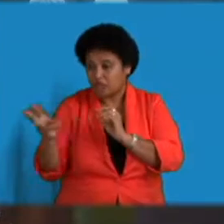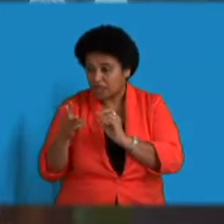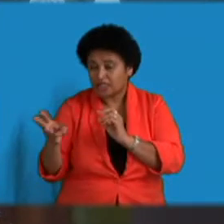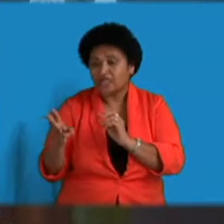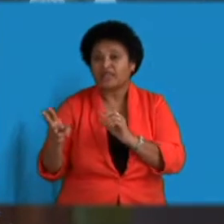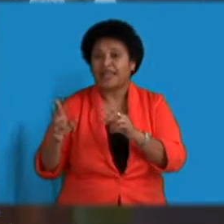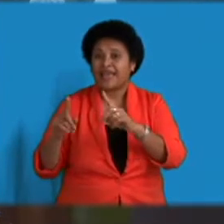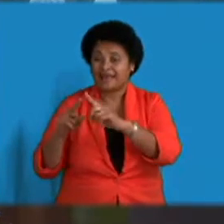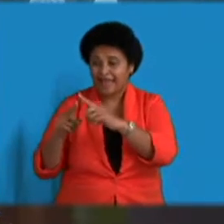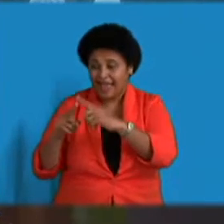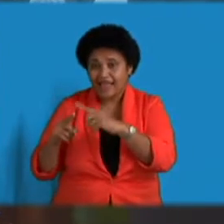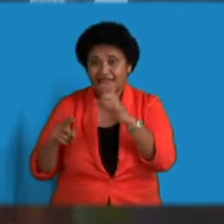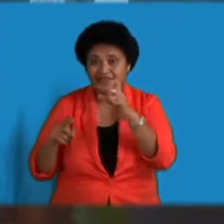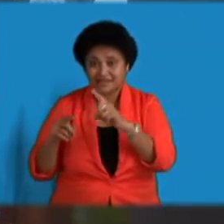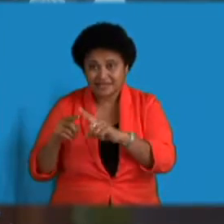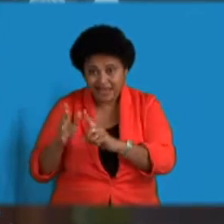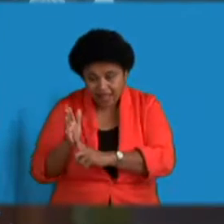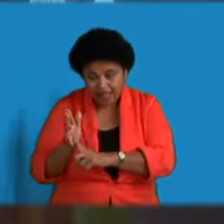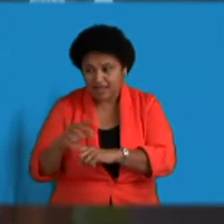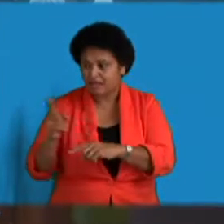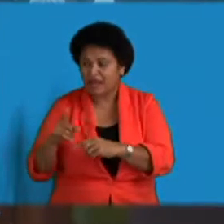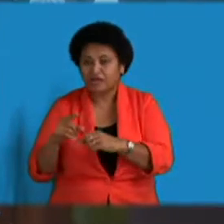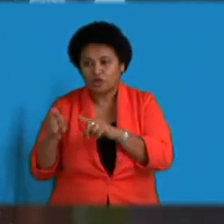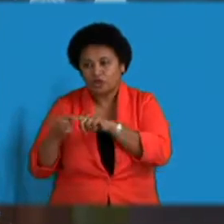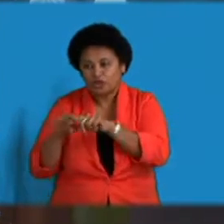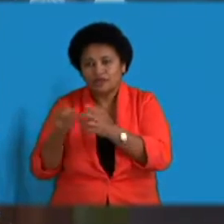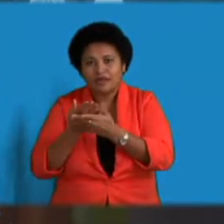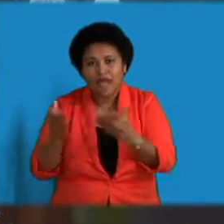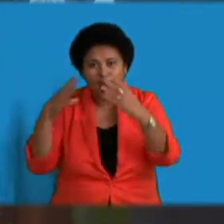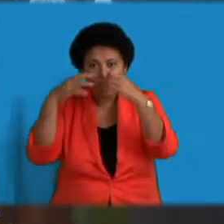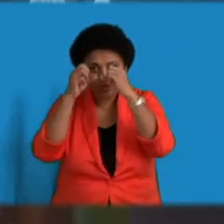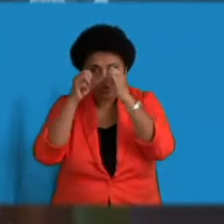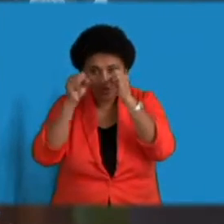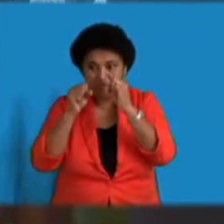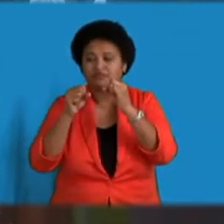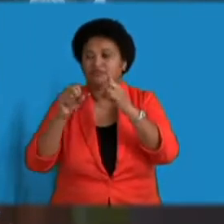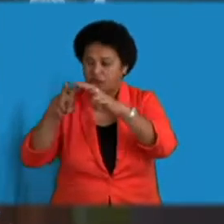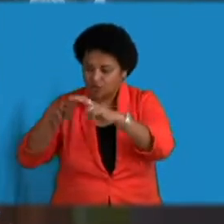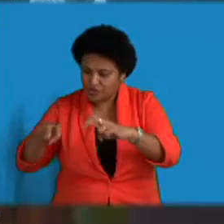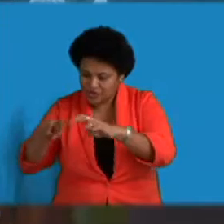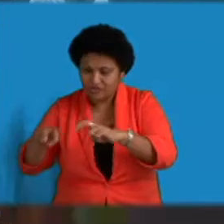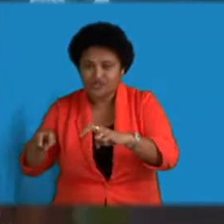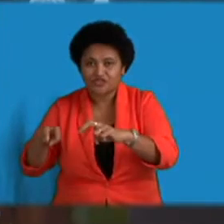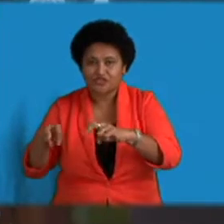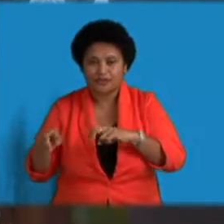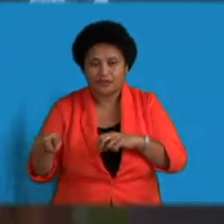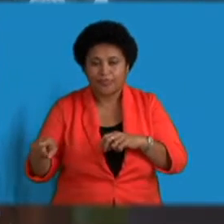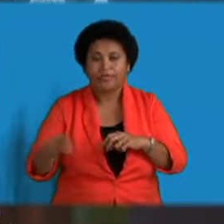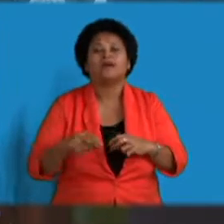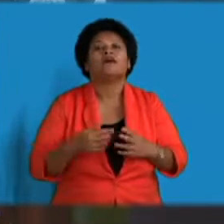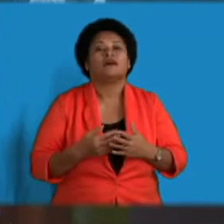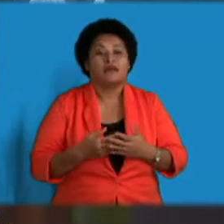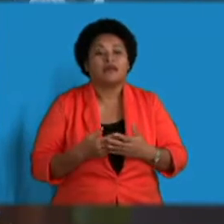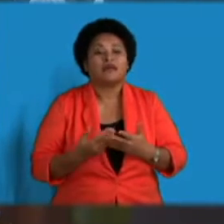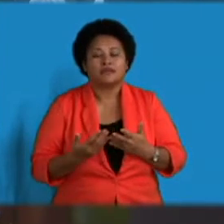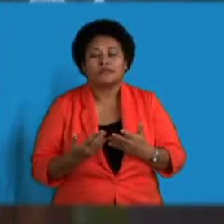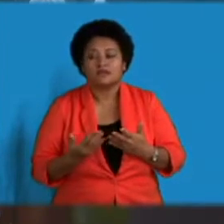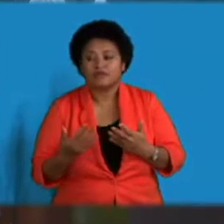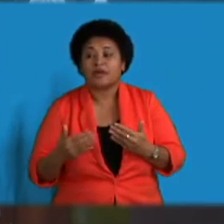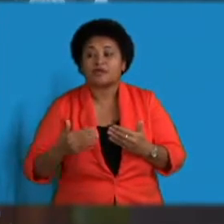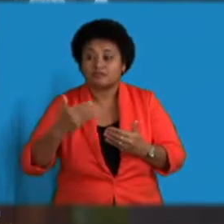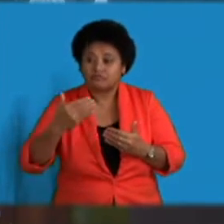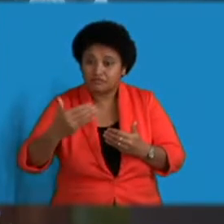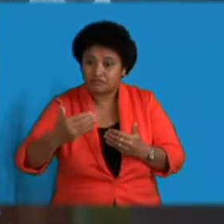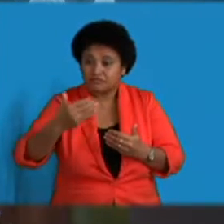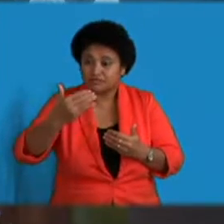as be able to learn how to Google and search for educational material. Progressively, Madam Speaker, when